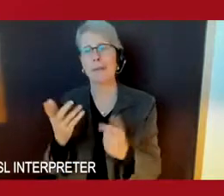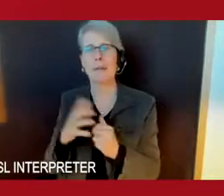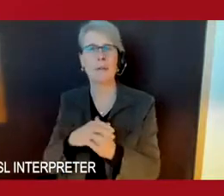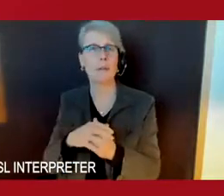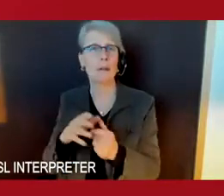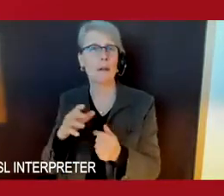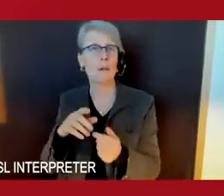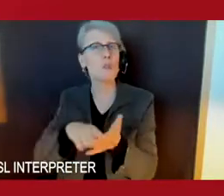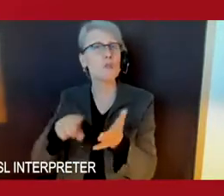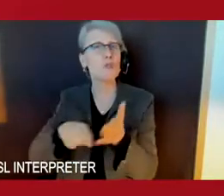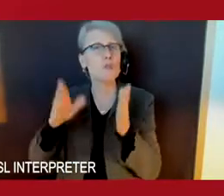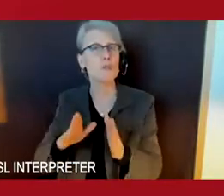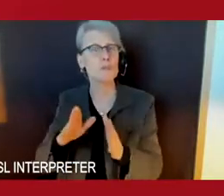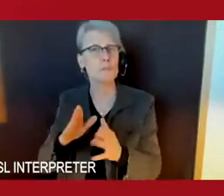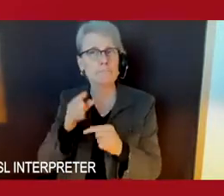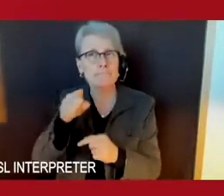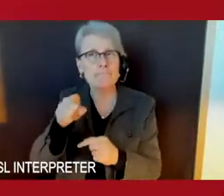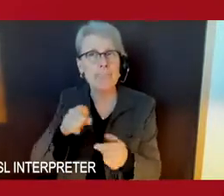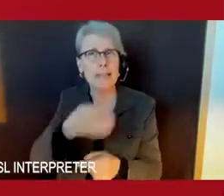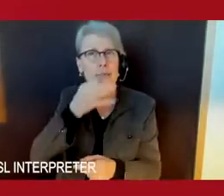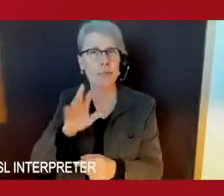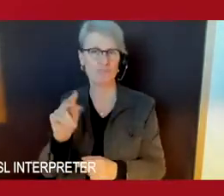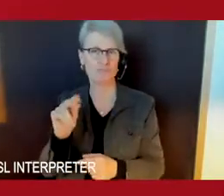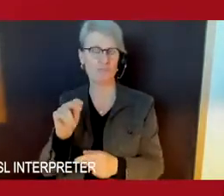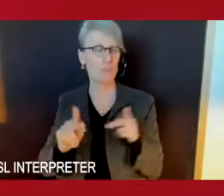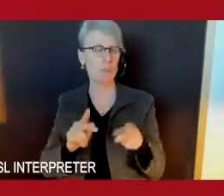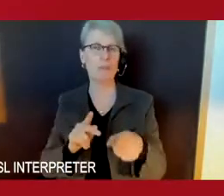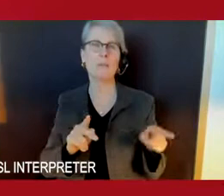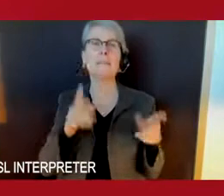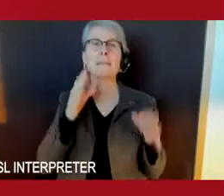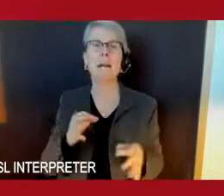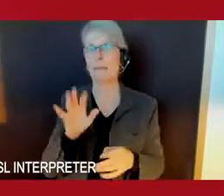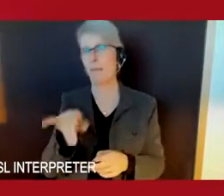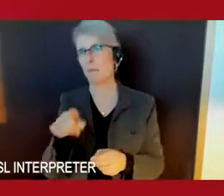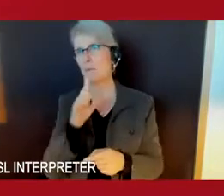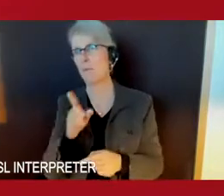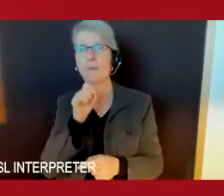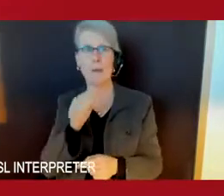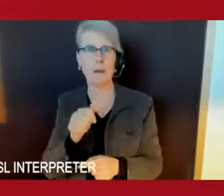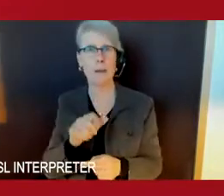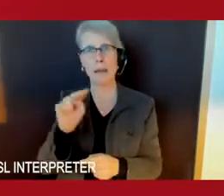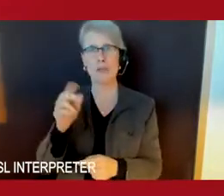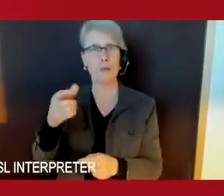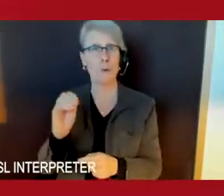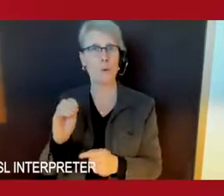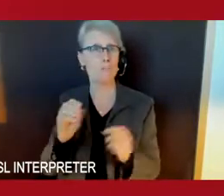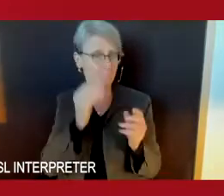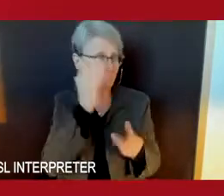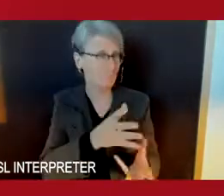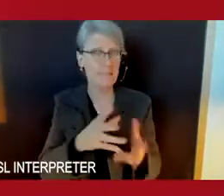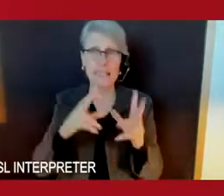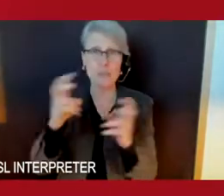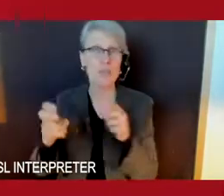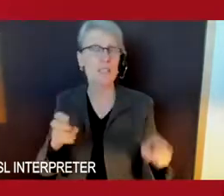part of. Academia are not seen as the experts. Citizens decide what is relevant. NGOs do not own